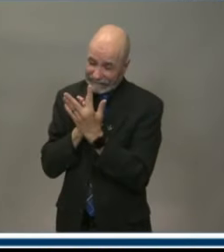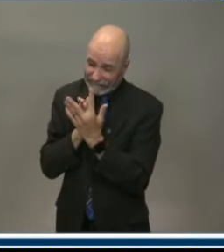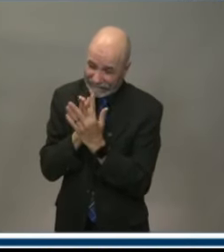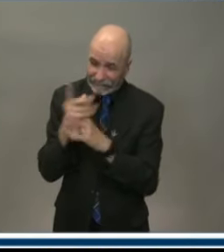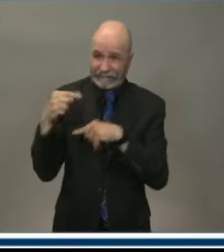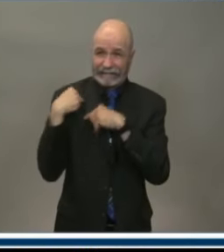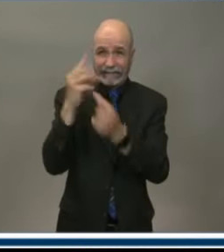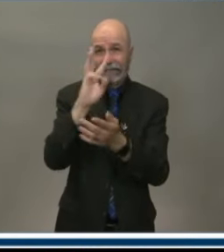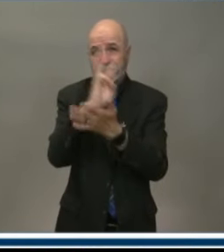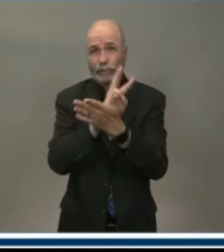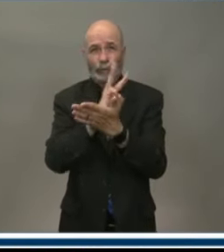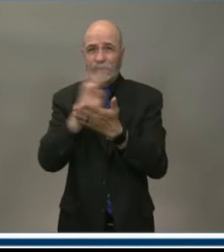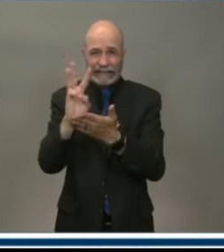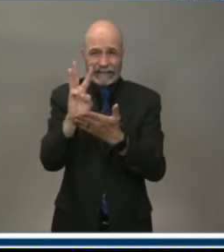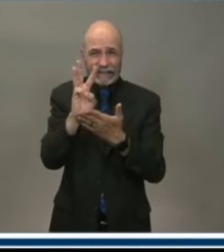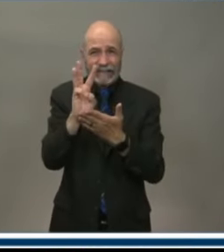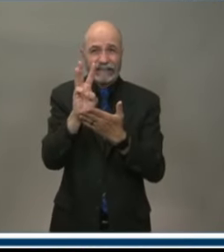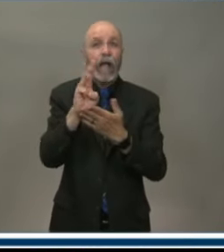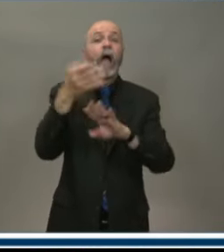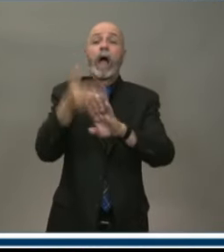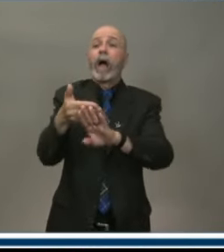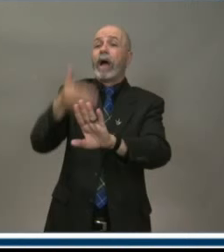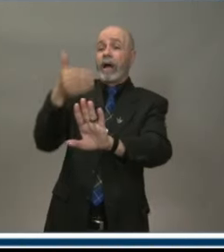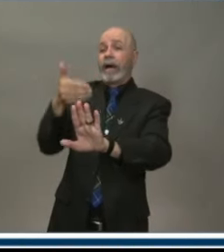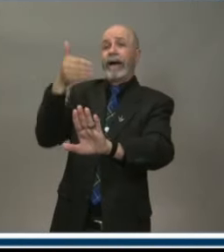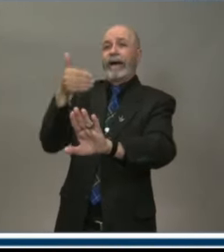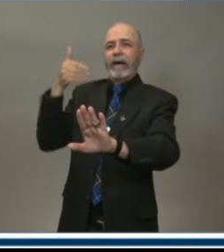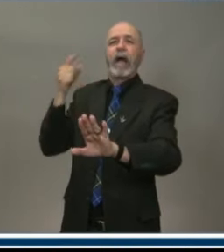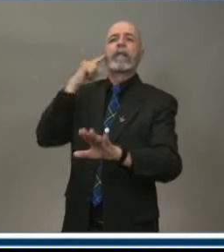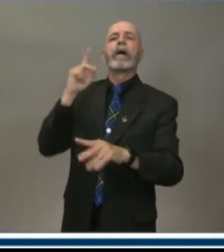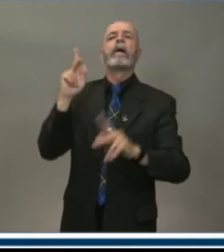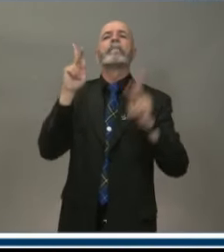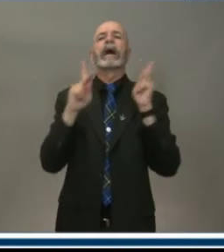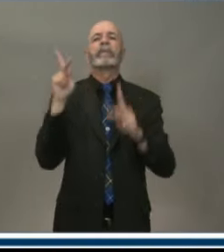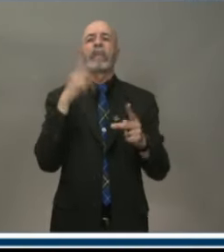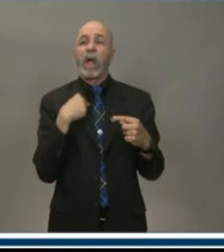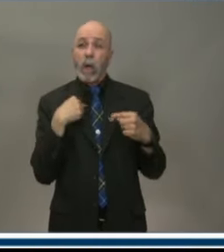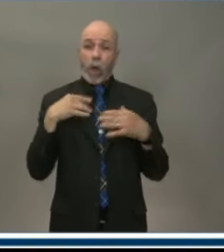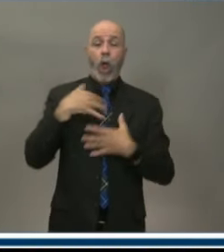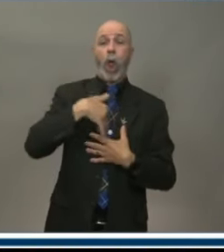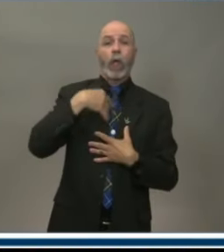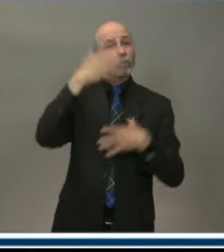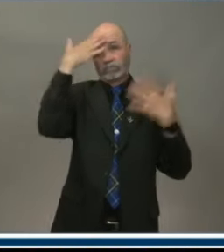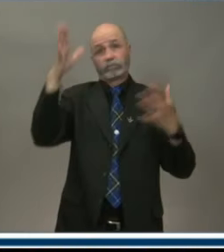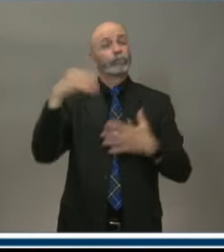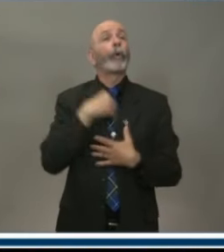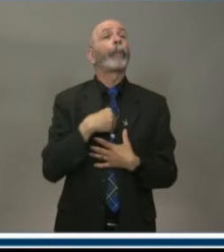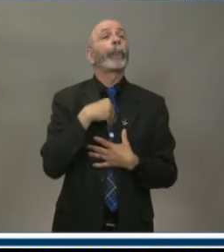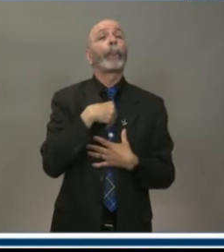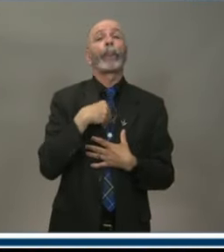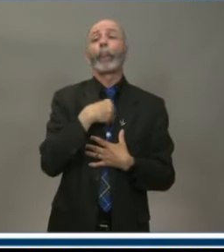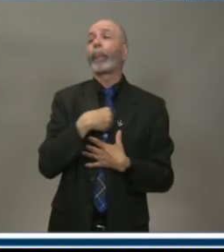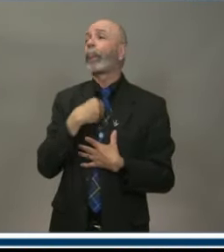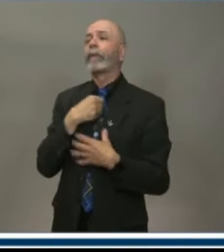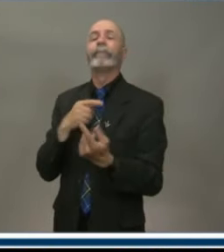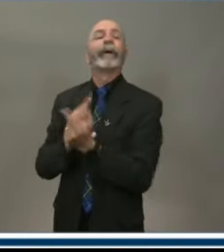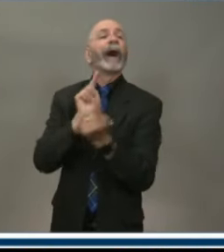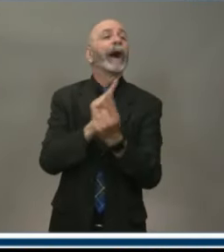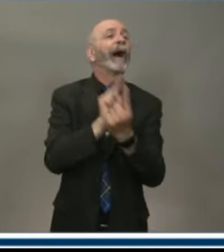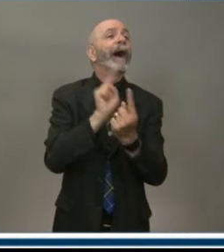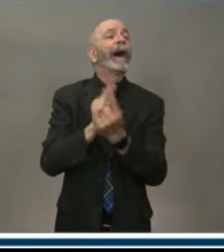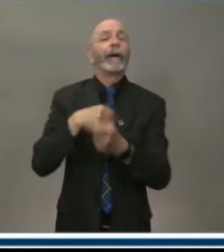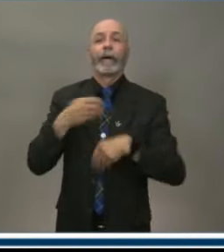weeks ago, we believed asymptomatic people could not pass on the virus. Midway through this pandemic, we recognized that was not the